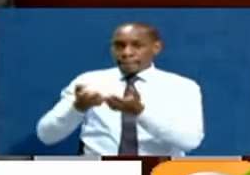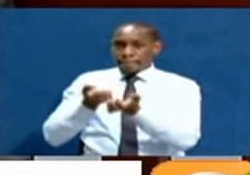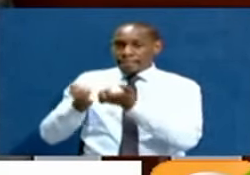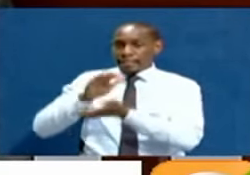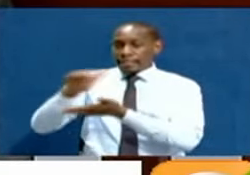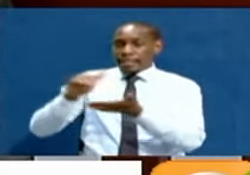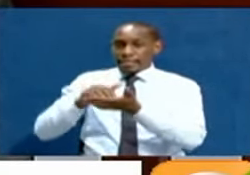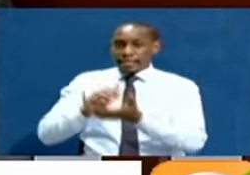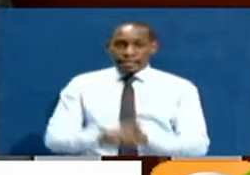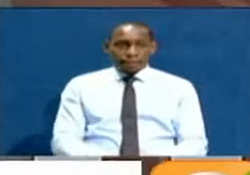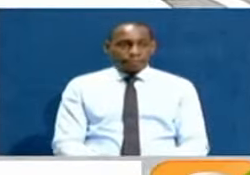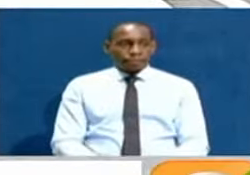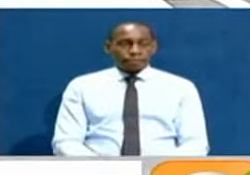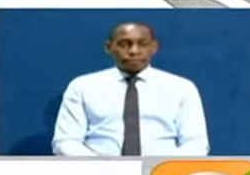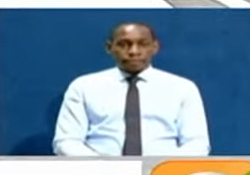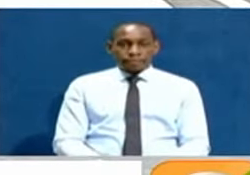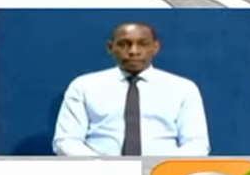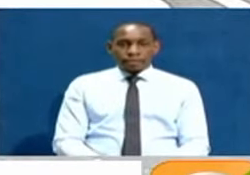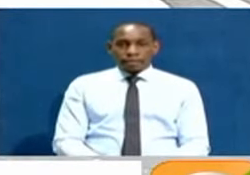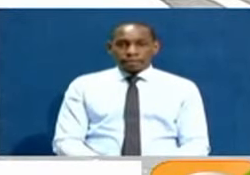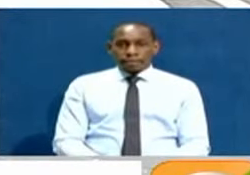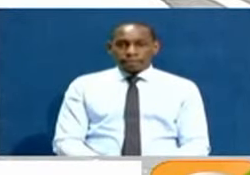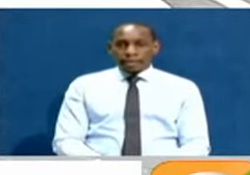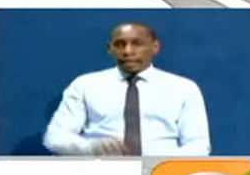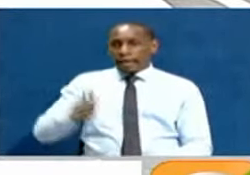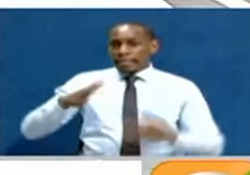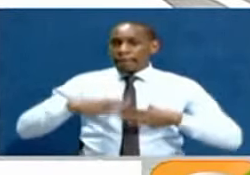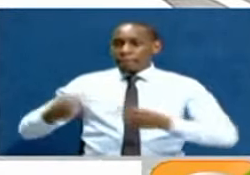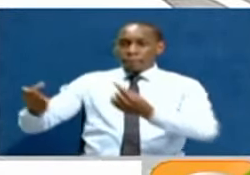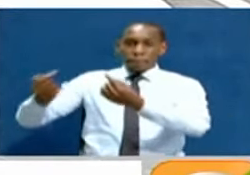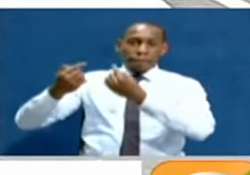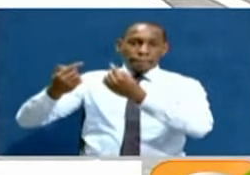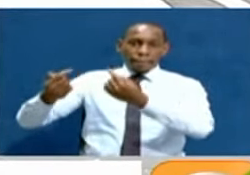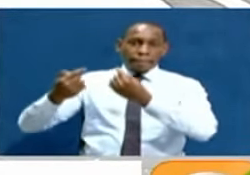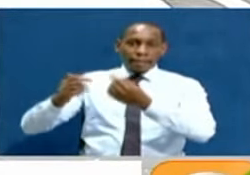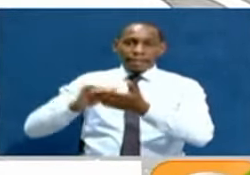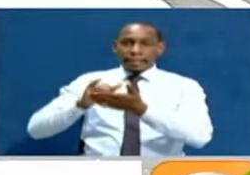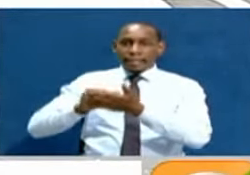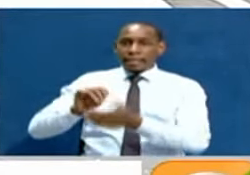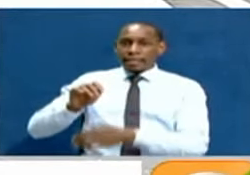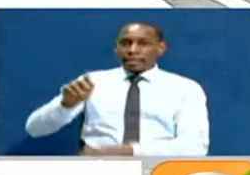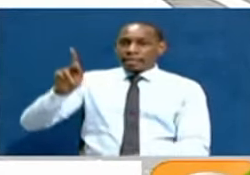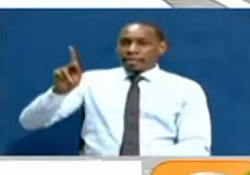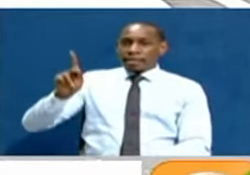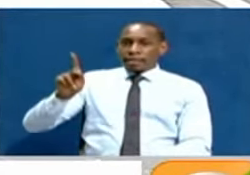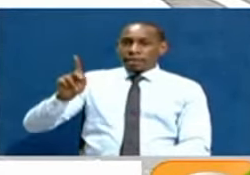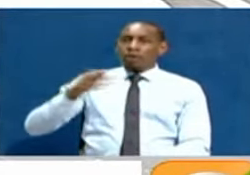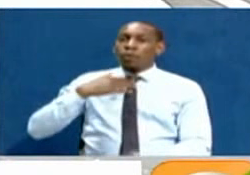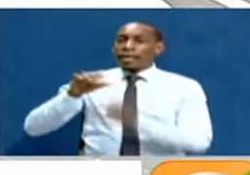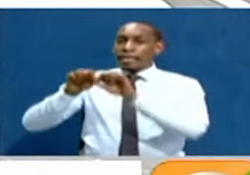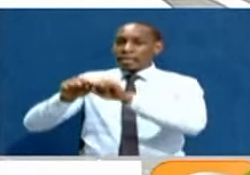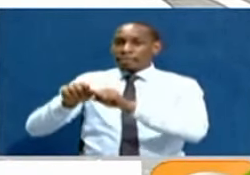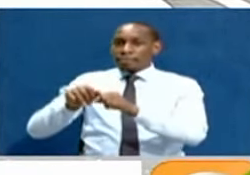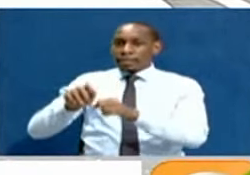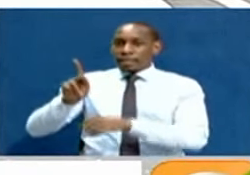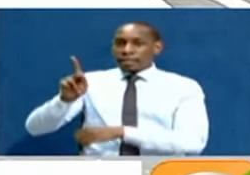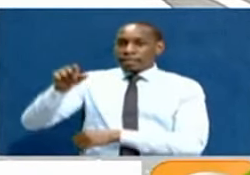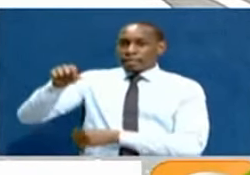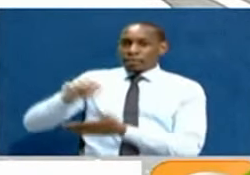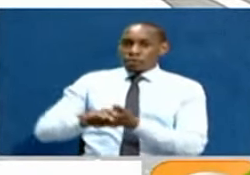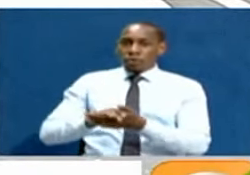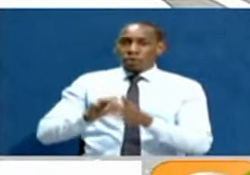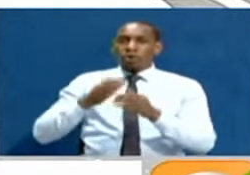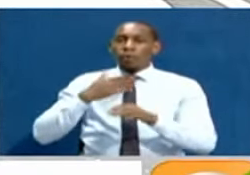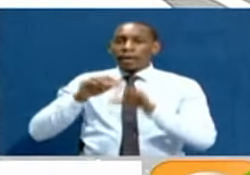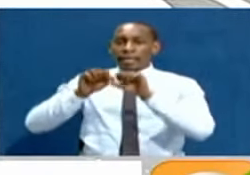Africa. But then your biggest critics, Michael, they'll turn around and say, oh, you guys just want to take over the airline, you want to take over Kenya Airports